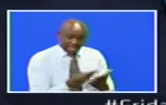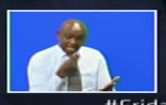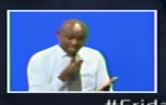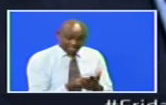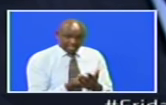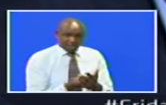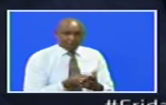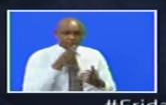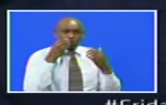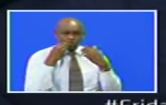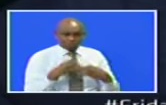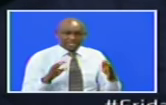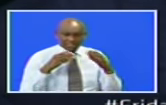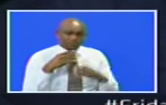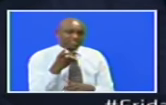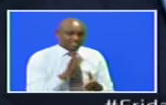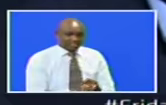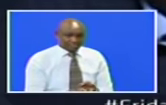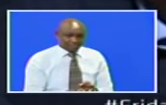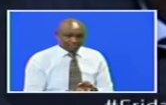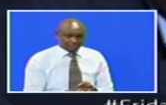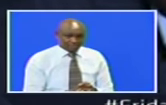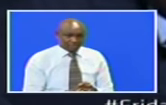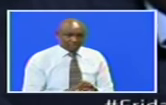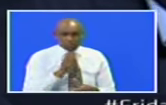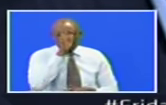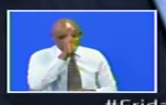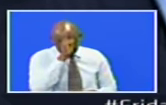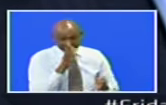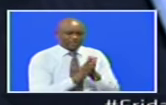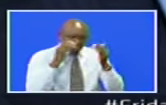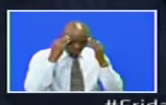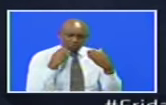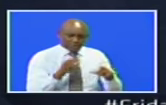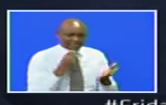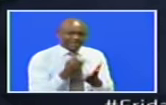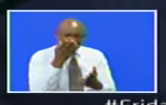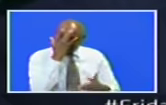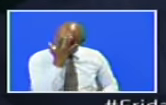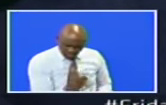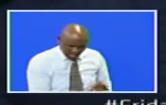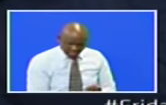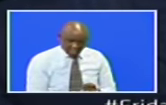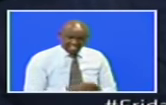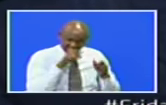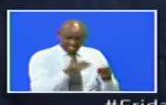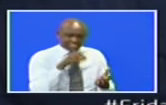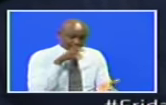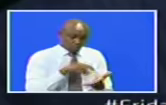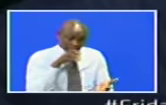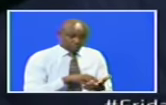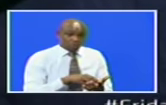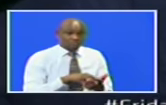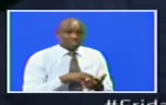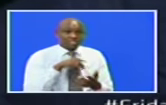to police court, to police and court. This is a situation that we have